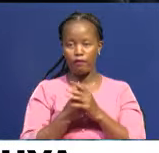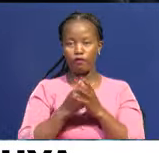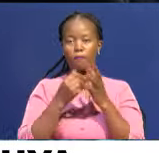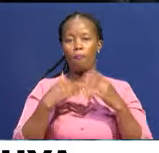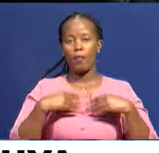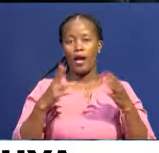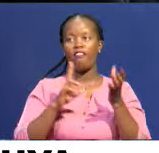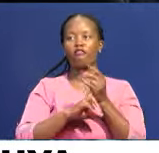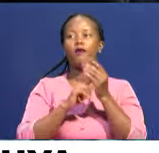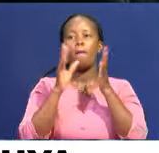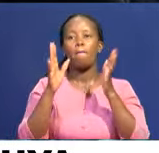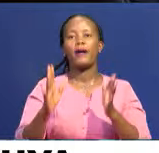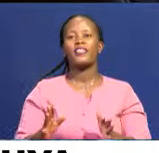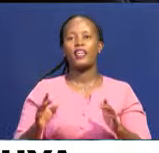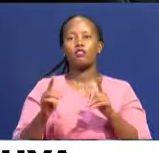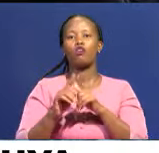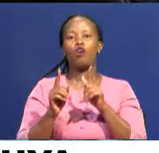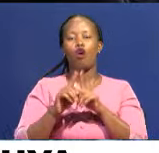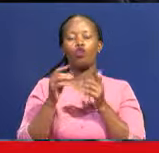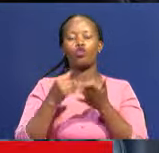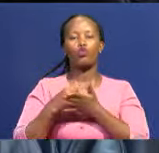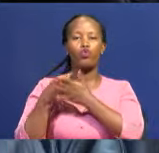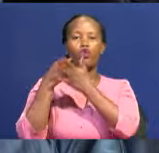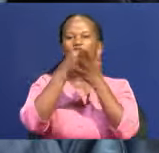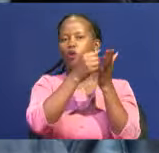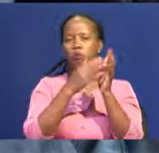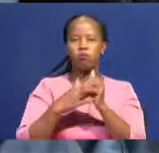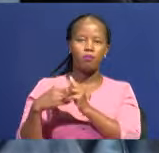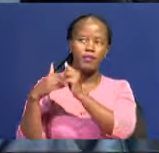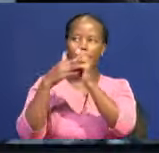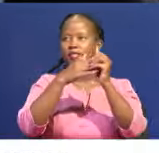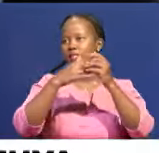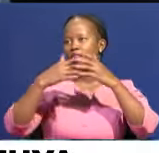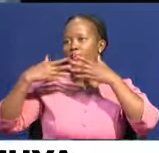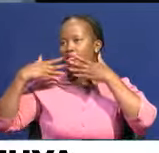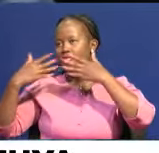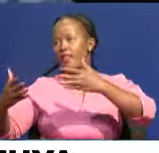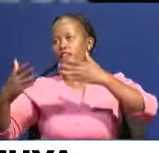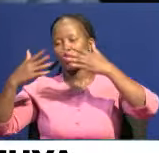and you help us lead in that. Thank you very much for listening to us.